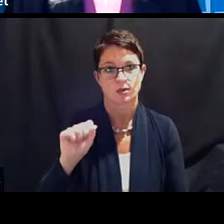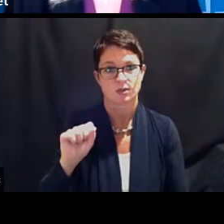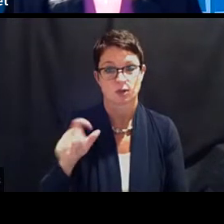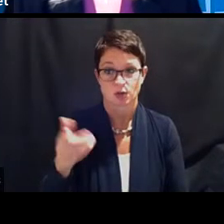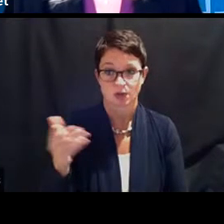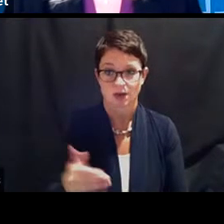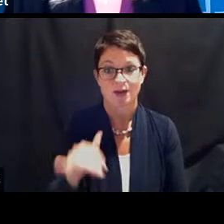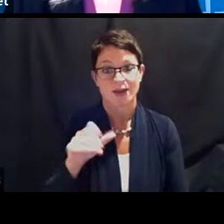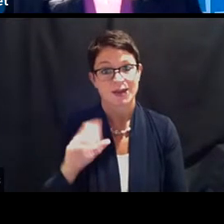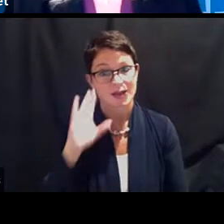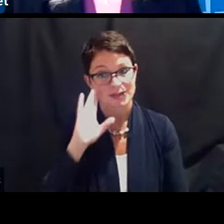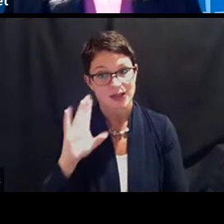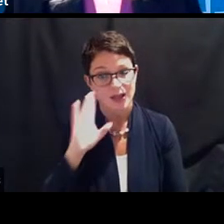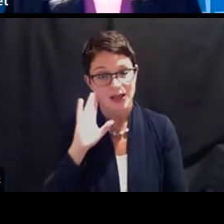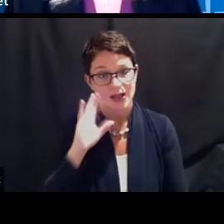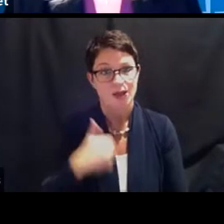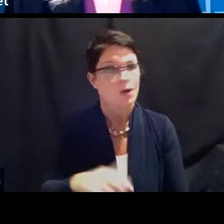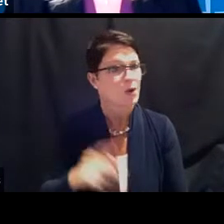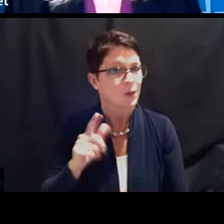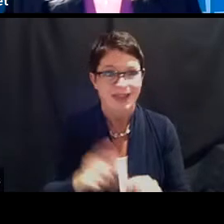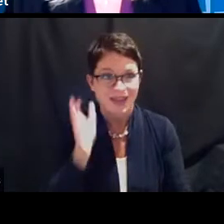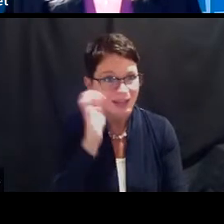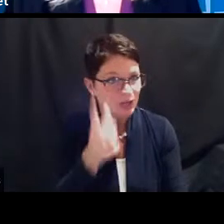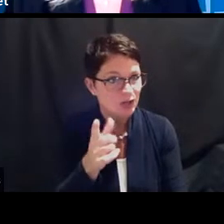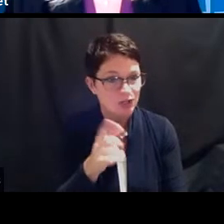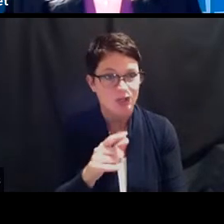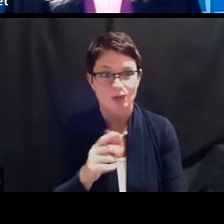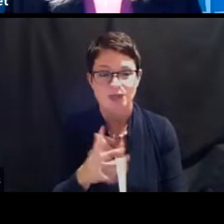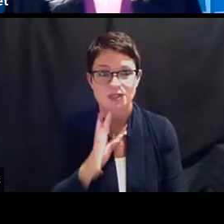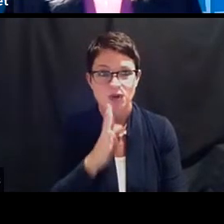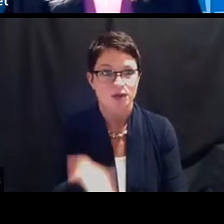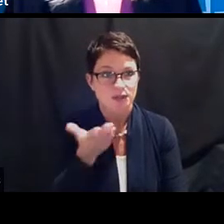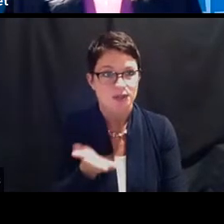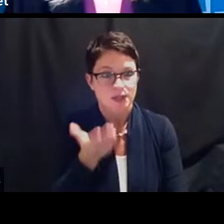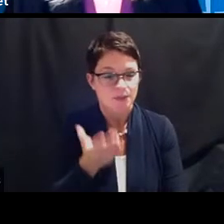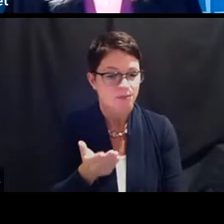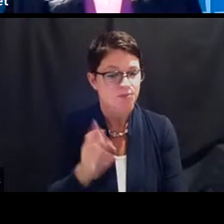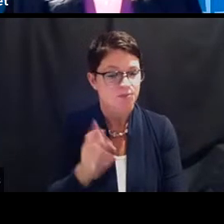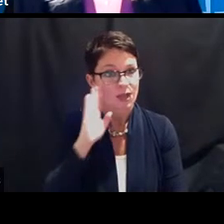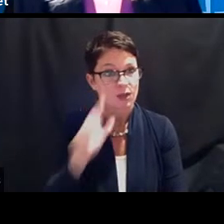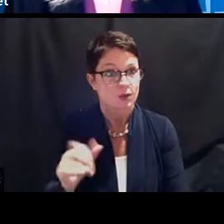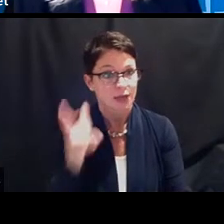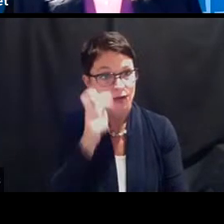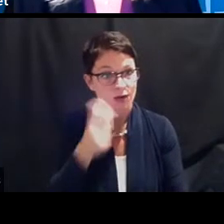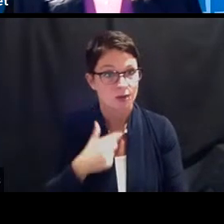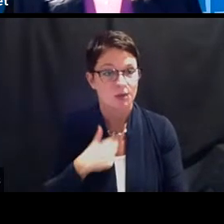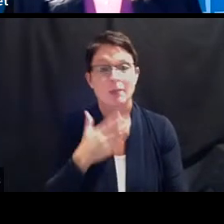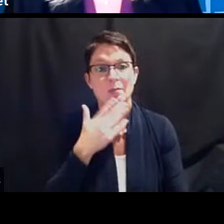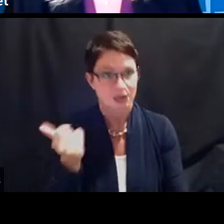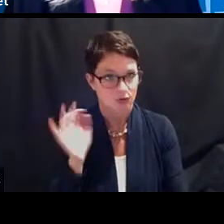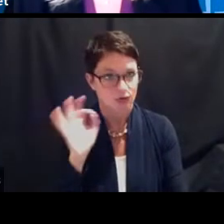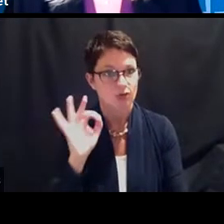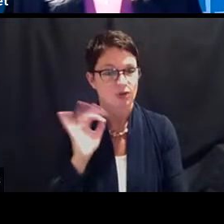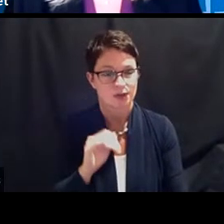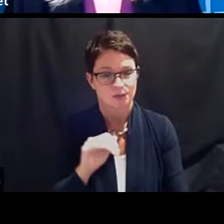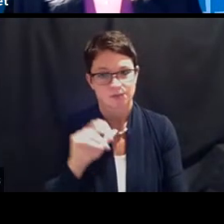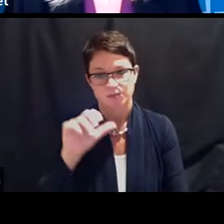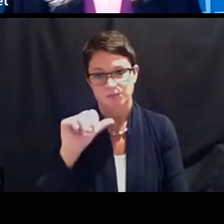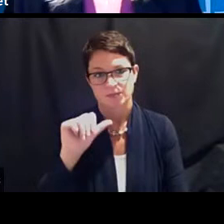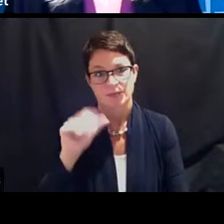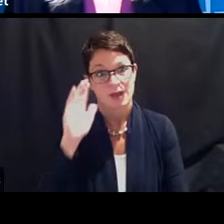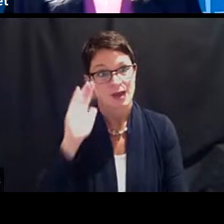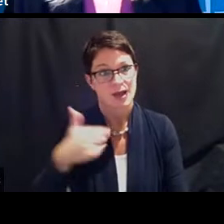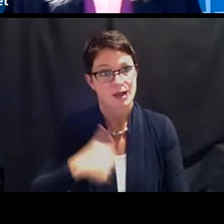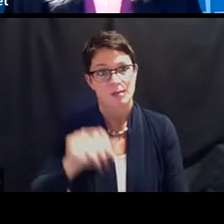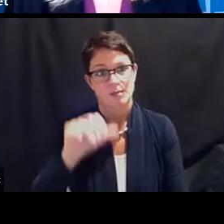Yeah, how you doing? Yeah, my name We is can barely Antonio hear you, Ramos. Antonio. Hello, you hear me? That's better. Yeah,